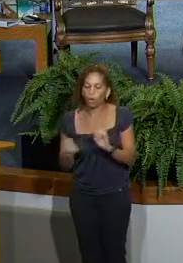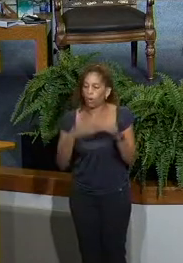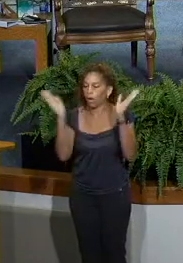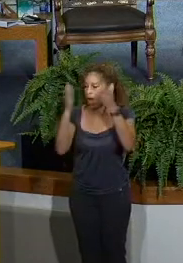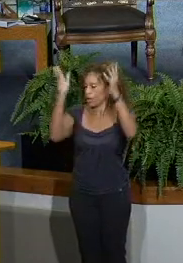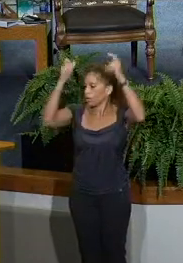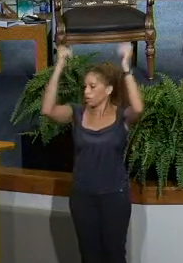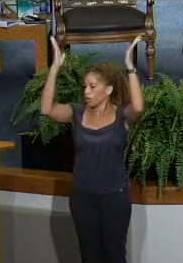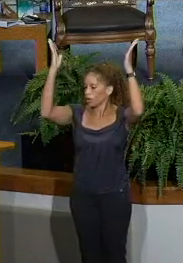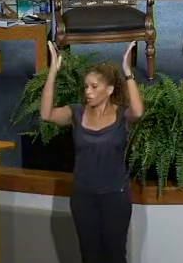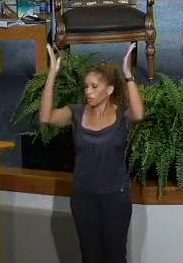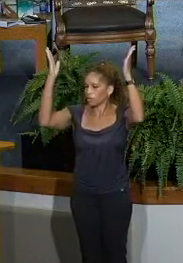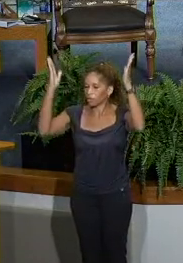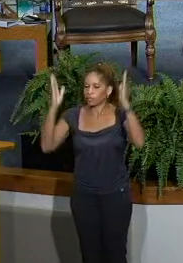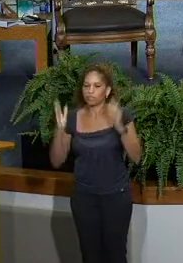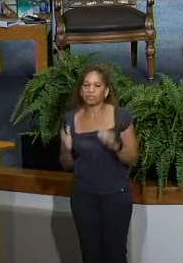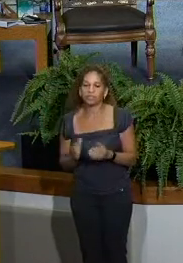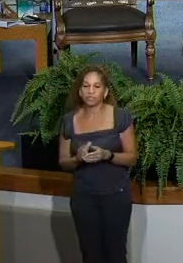Hallelujah.